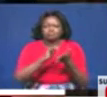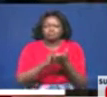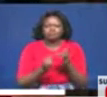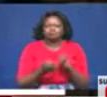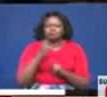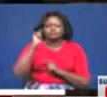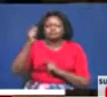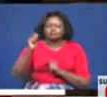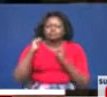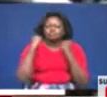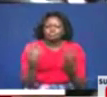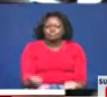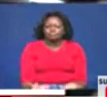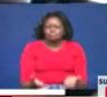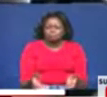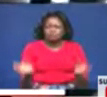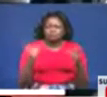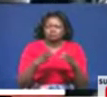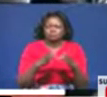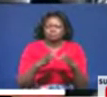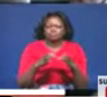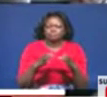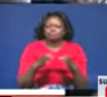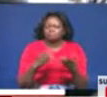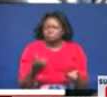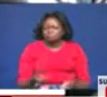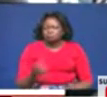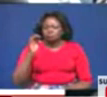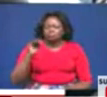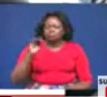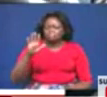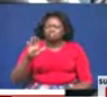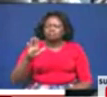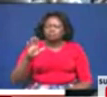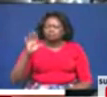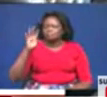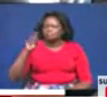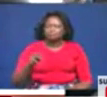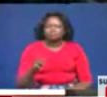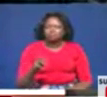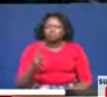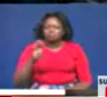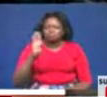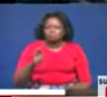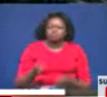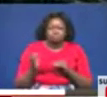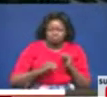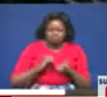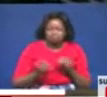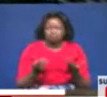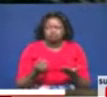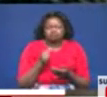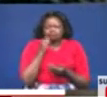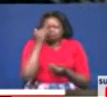testimony on how one of the companies in the middle of the 3.5 billion shillings Anglo-Leasing scandal, Sound Air Corporation, was unknown